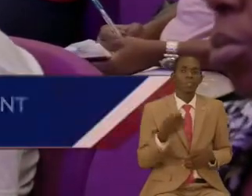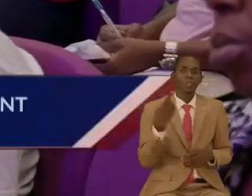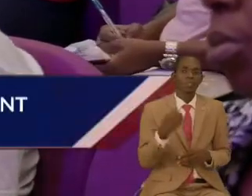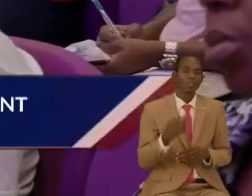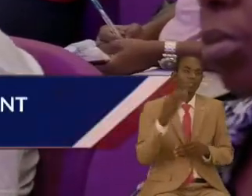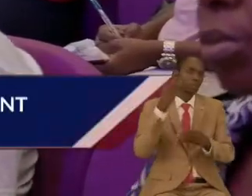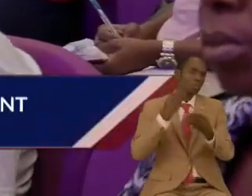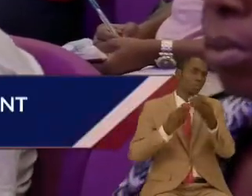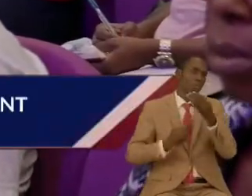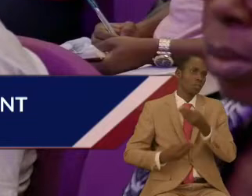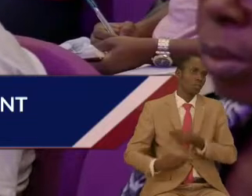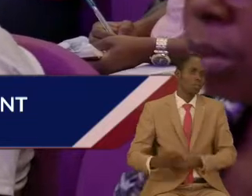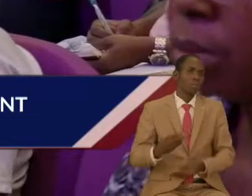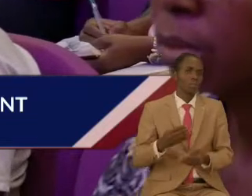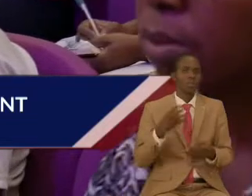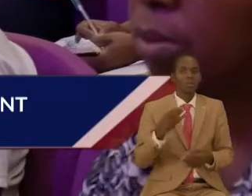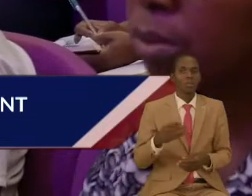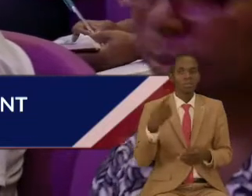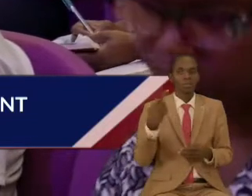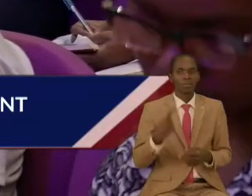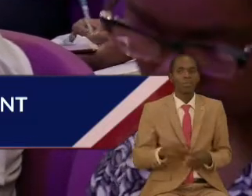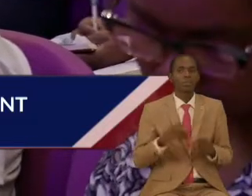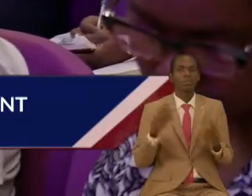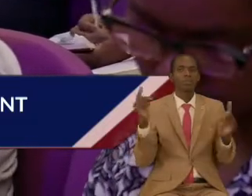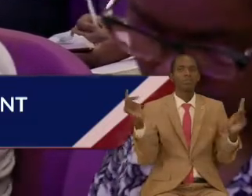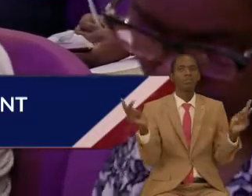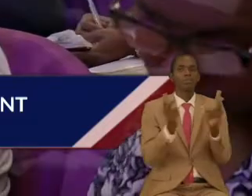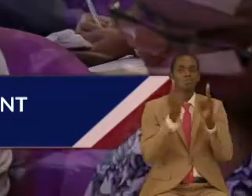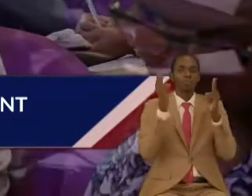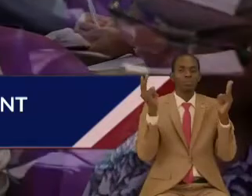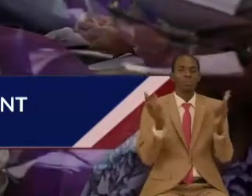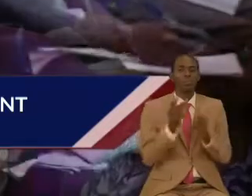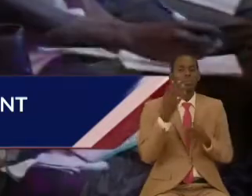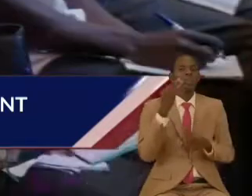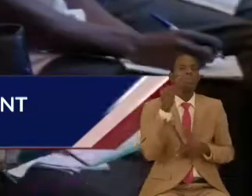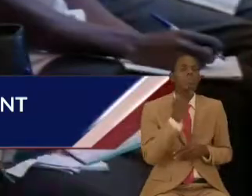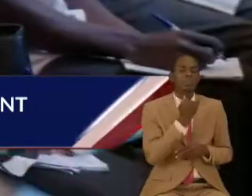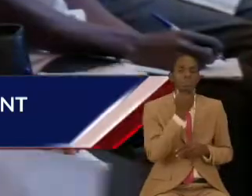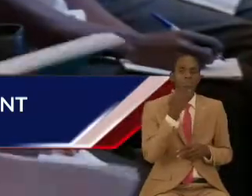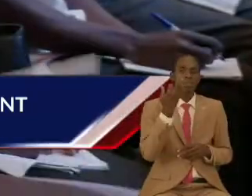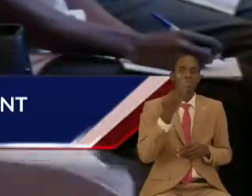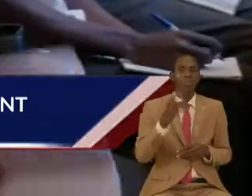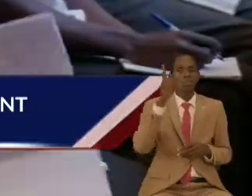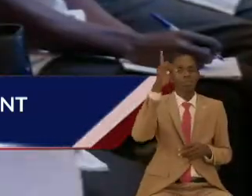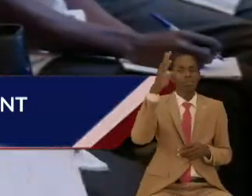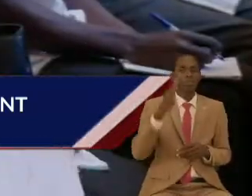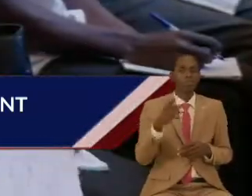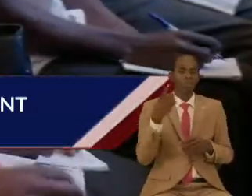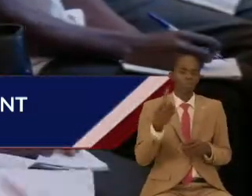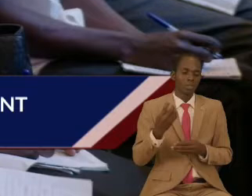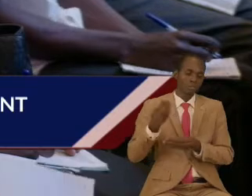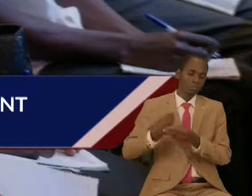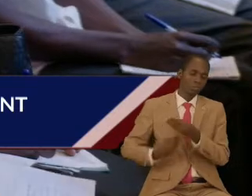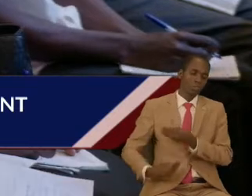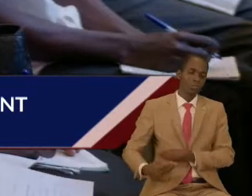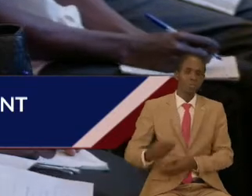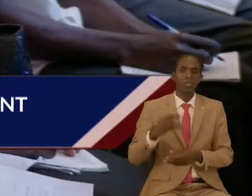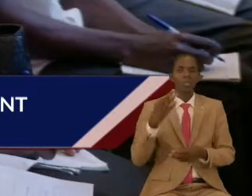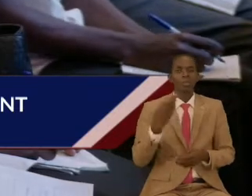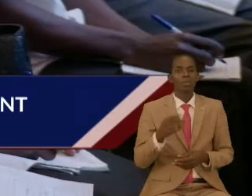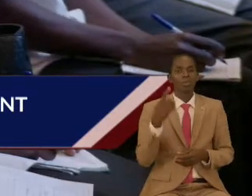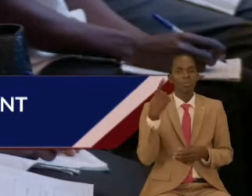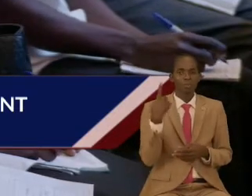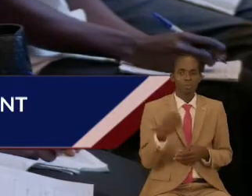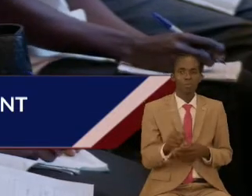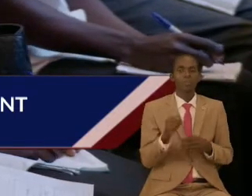inheritance of the triumphant Israel of God. The inheritance of the